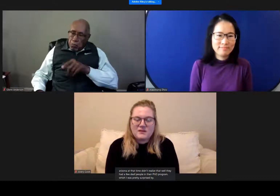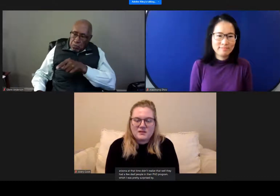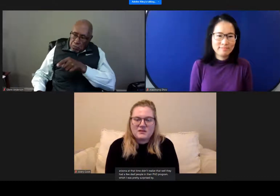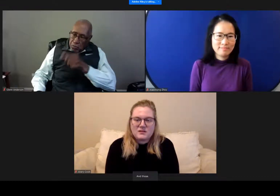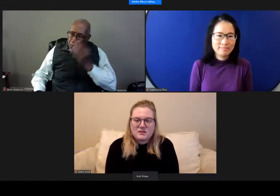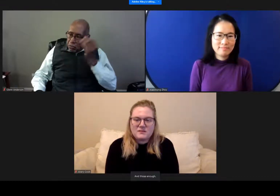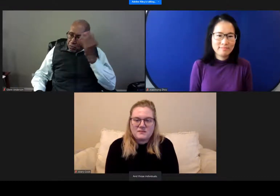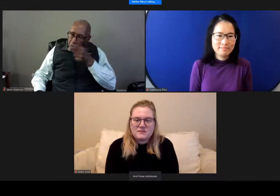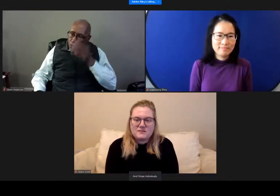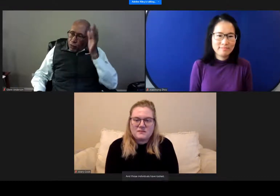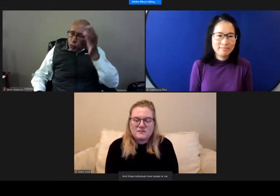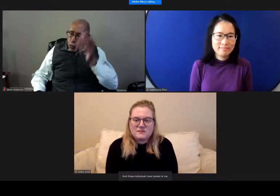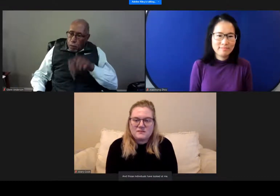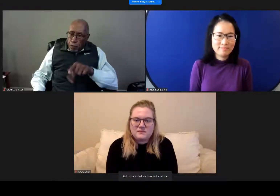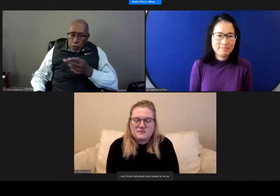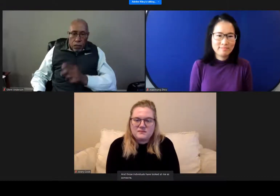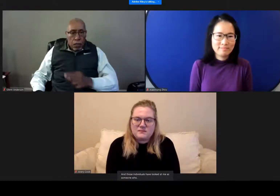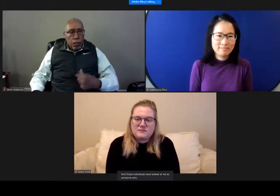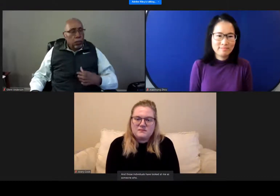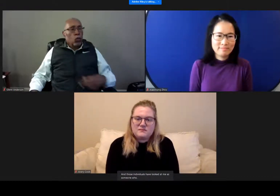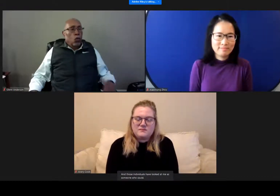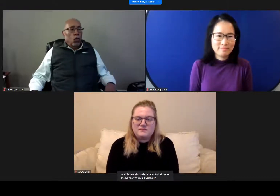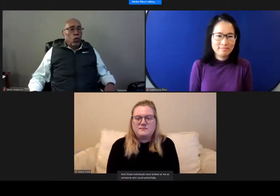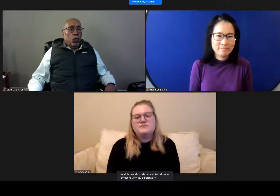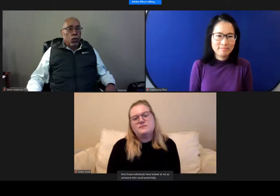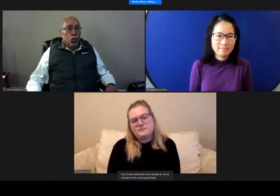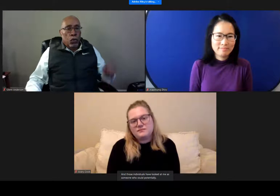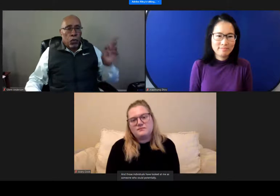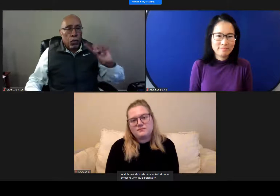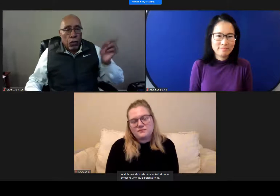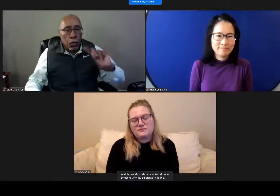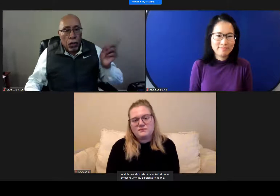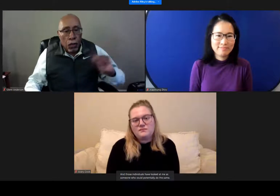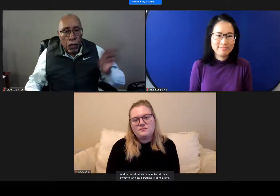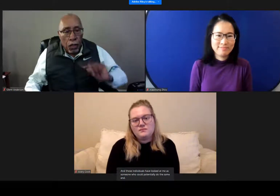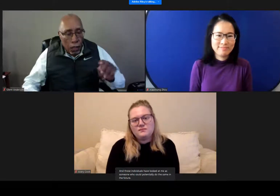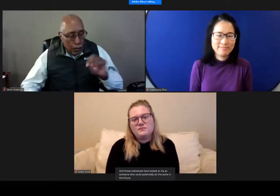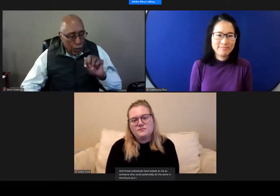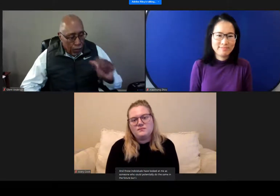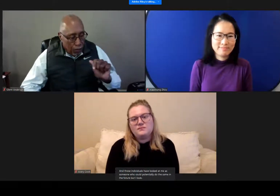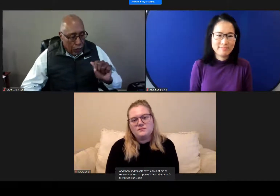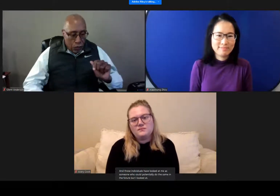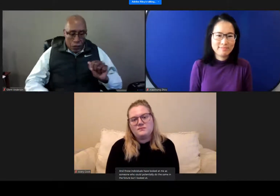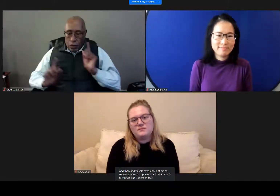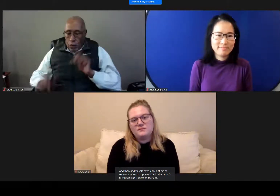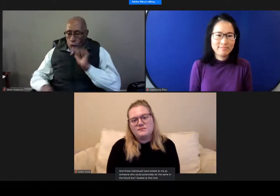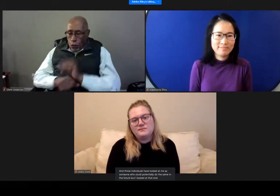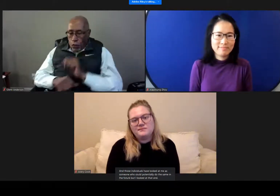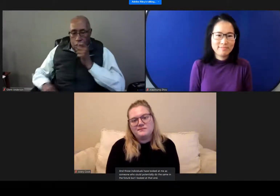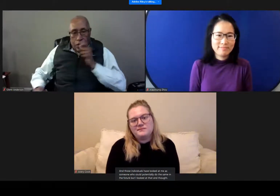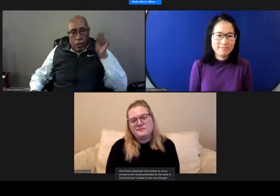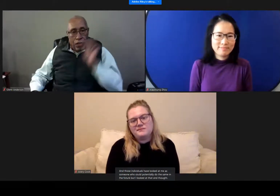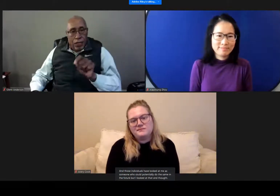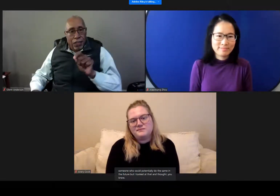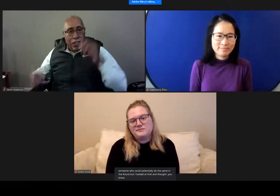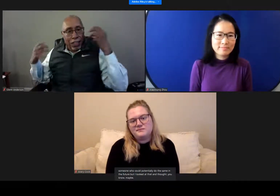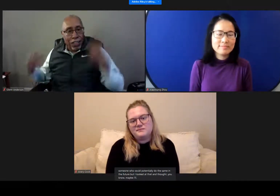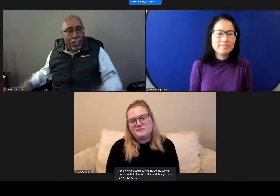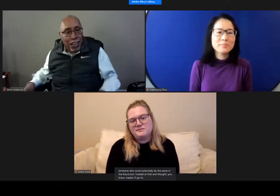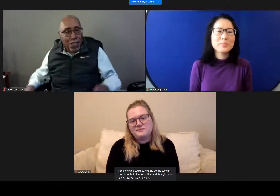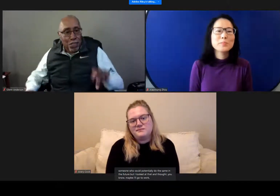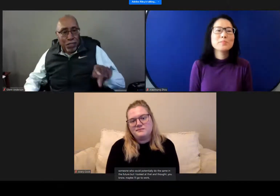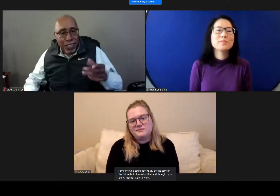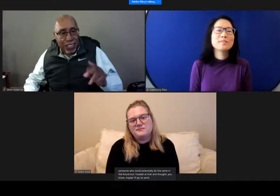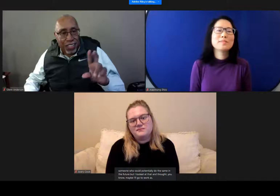And those individuals had looked at me as someone who could potentially do the same in the future. But I looked at that and thought, maybe I'll go to